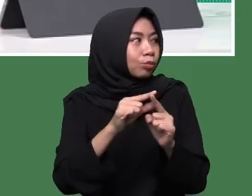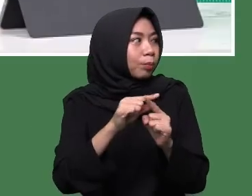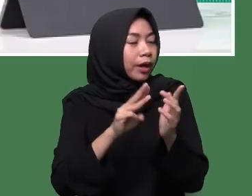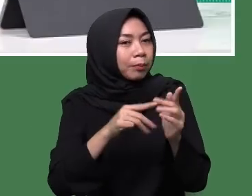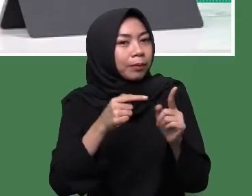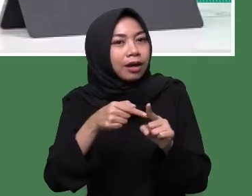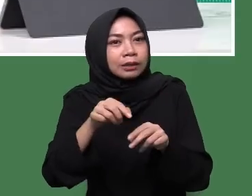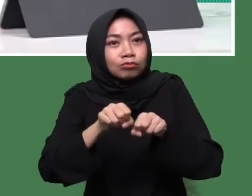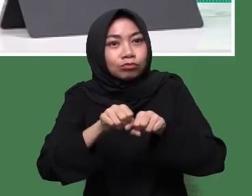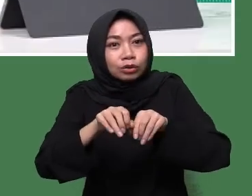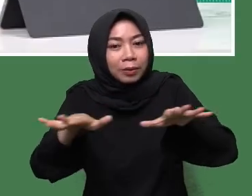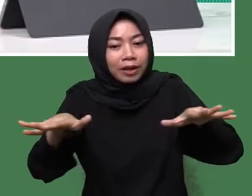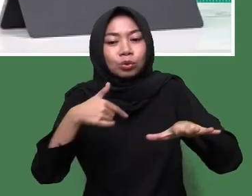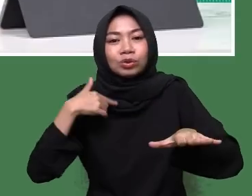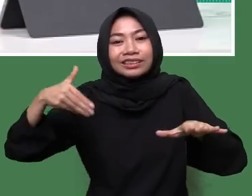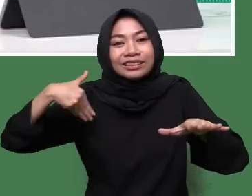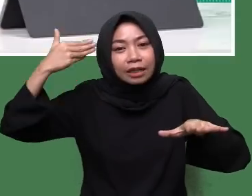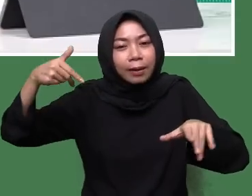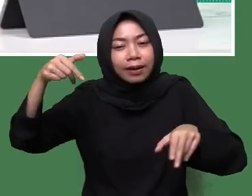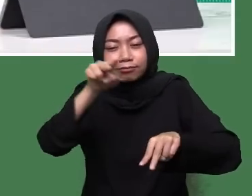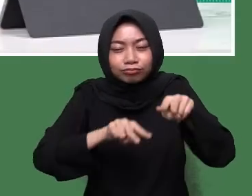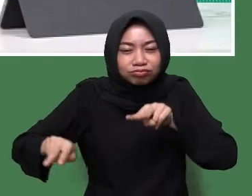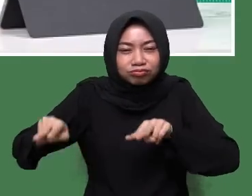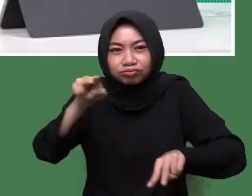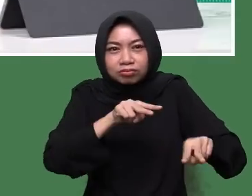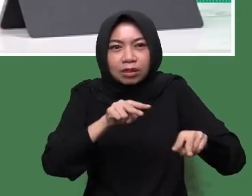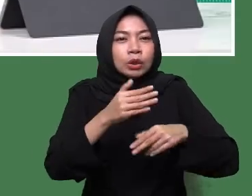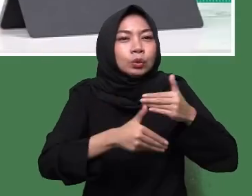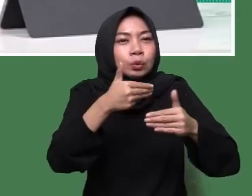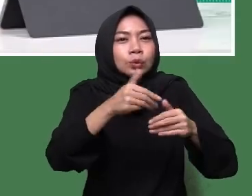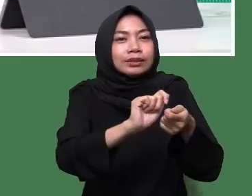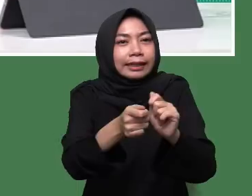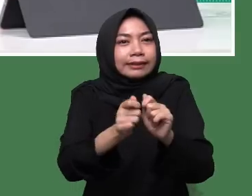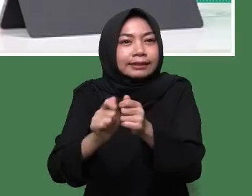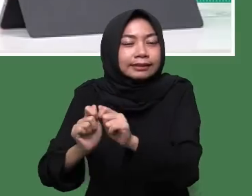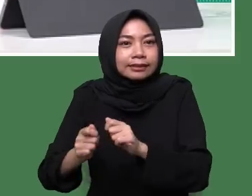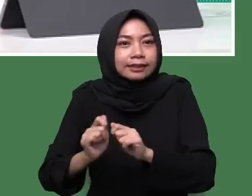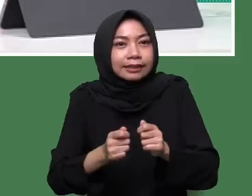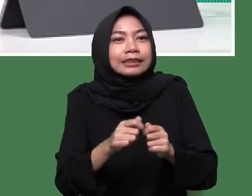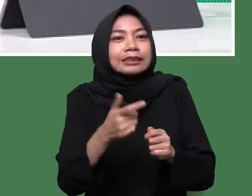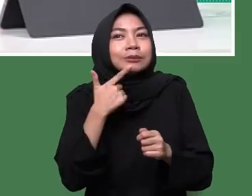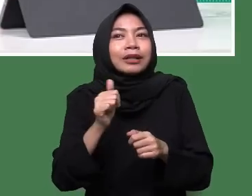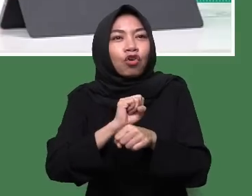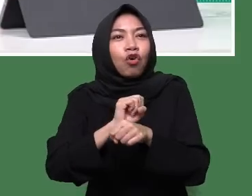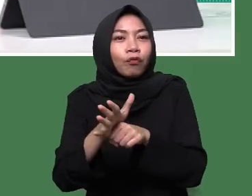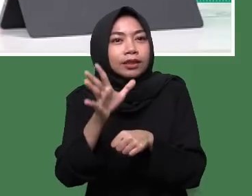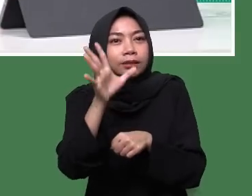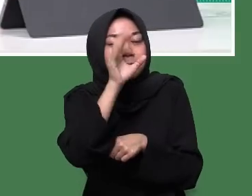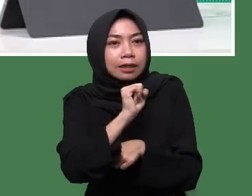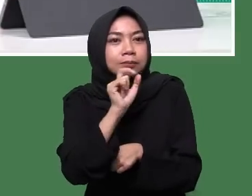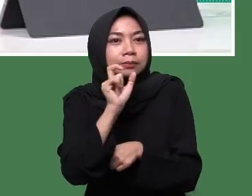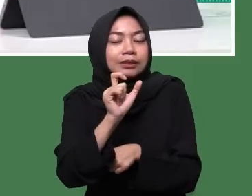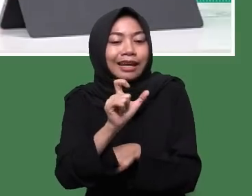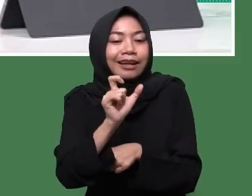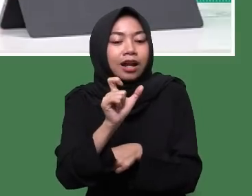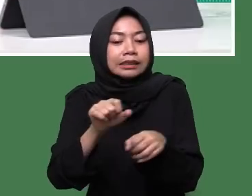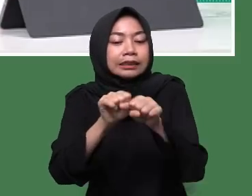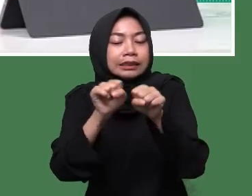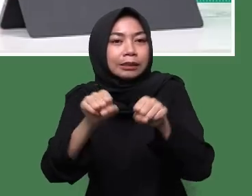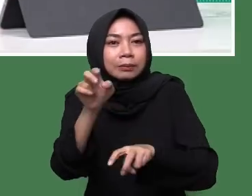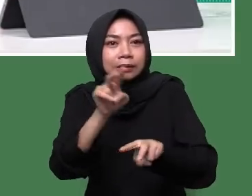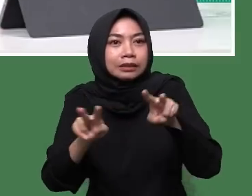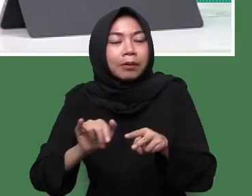day. And we have with the task force, as what we are doing with the COVID-19, we always have a coordination